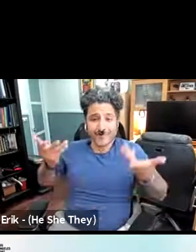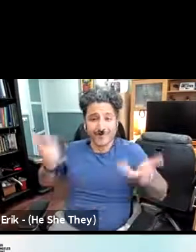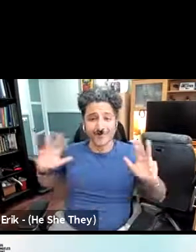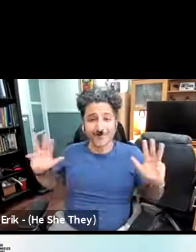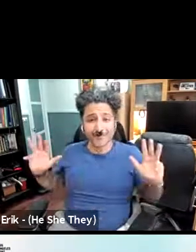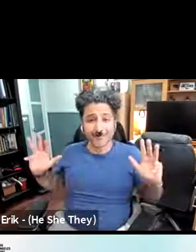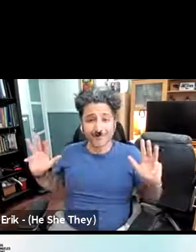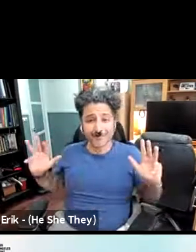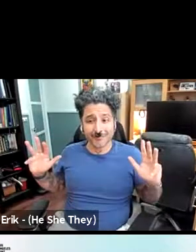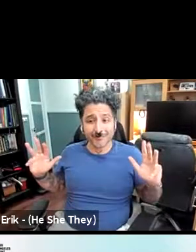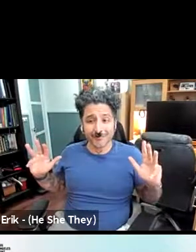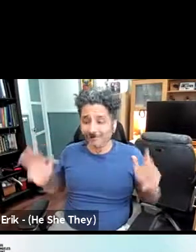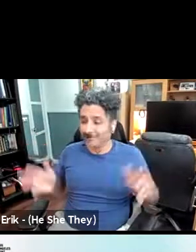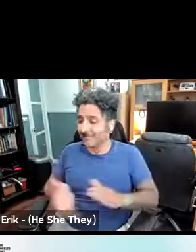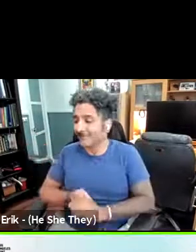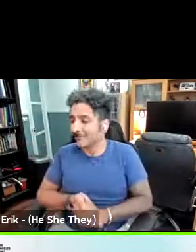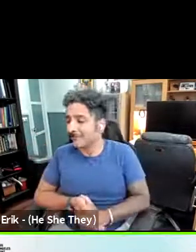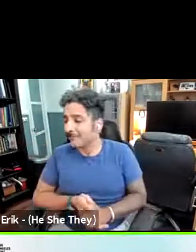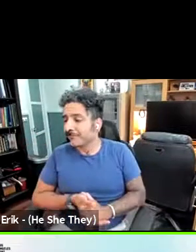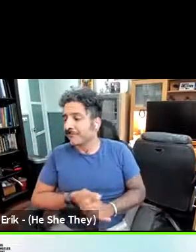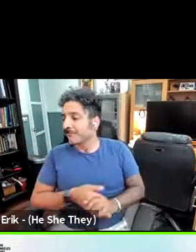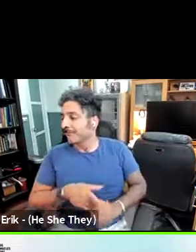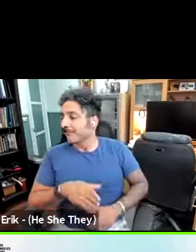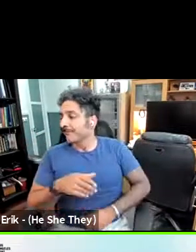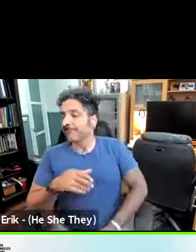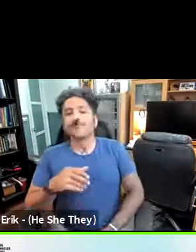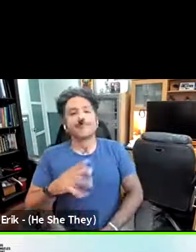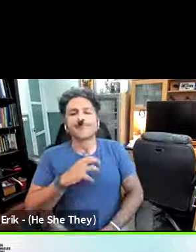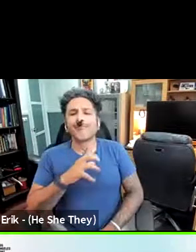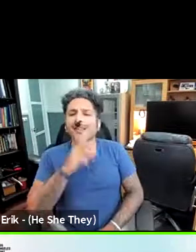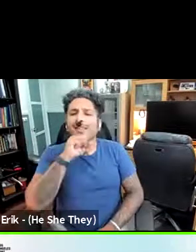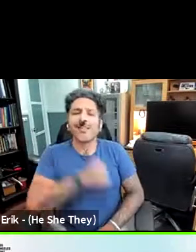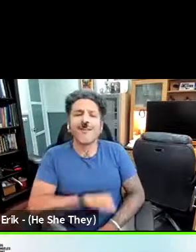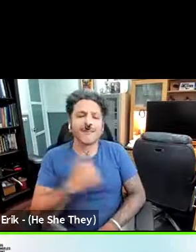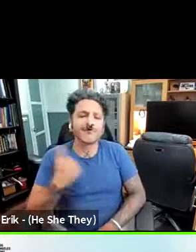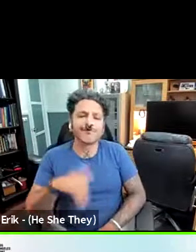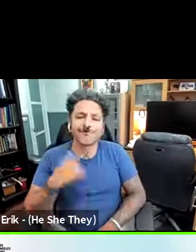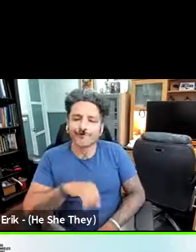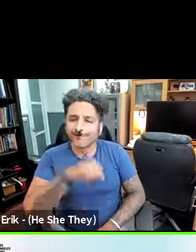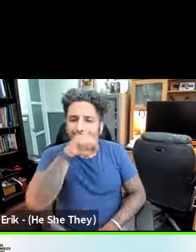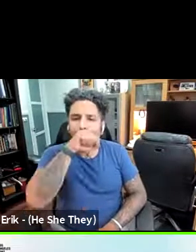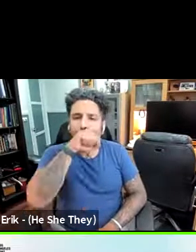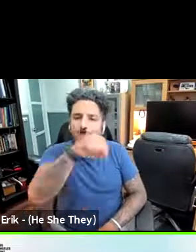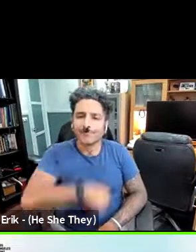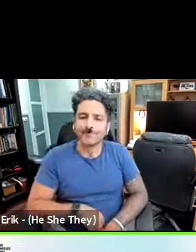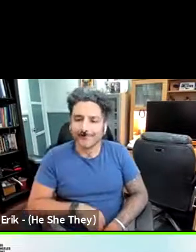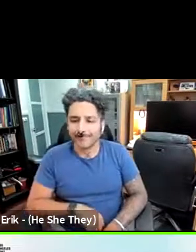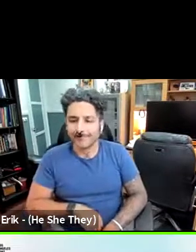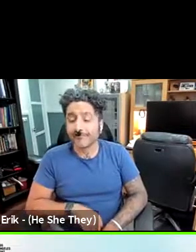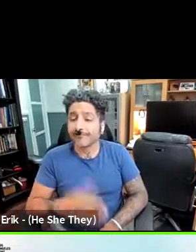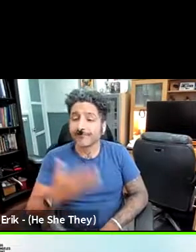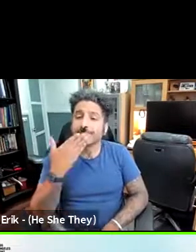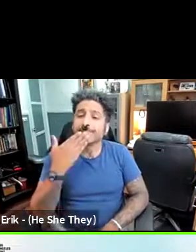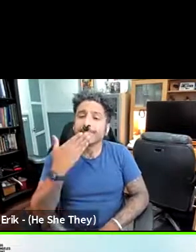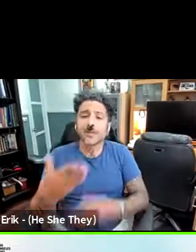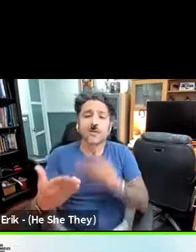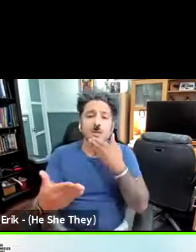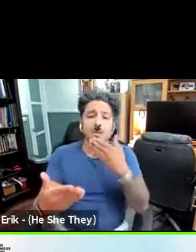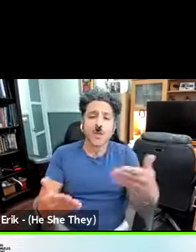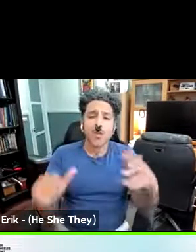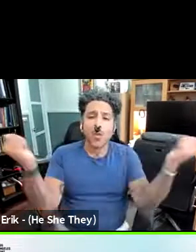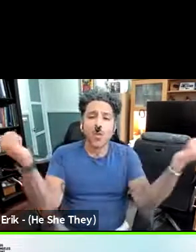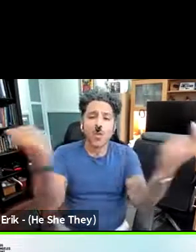love it. I love it. All right. Well, thank you all for